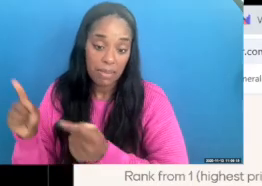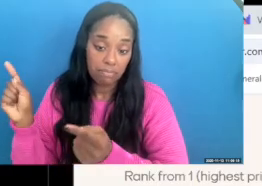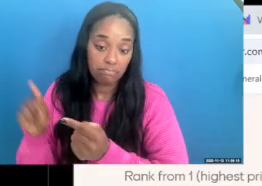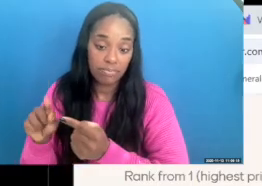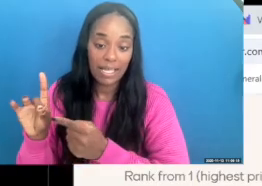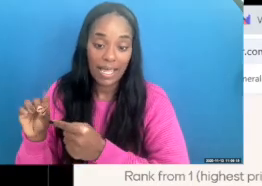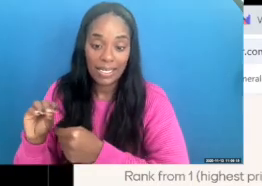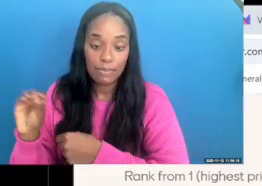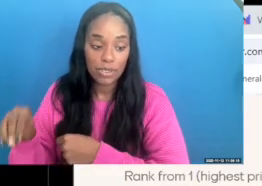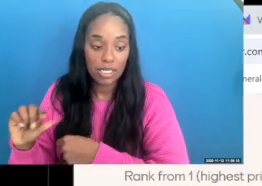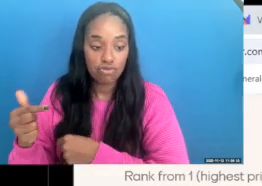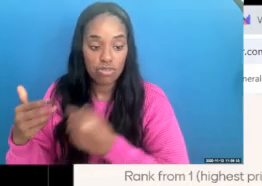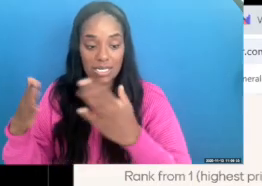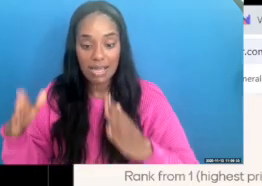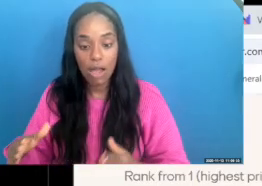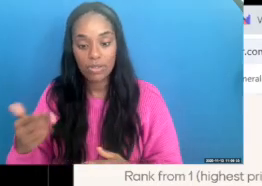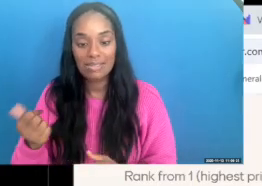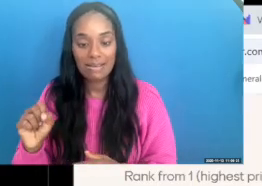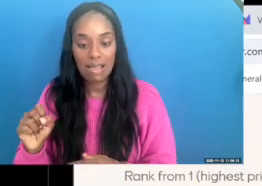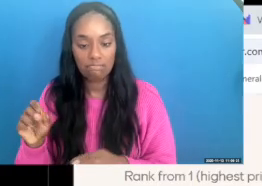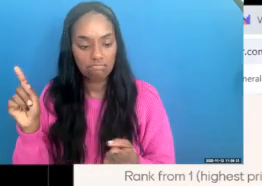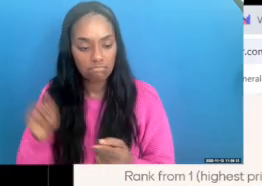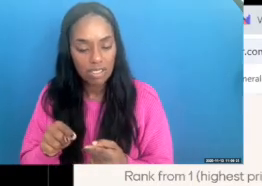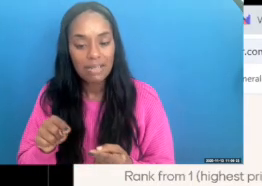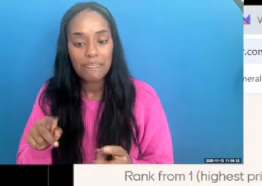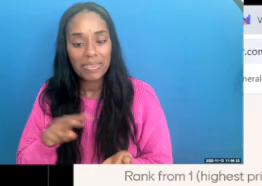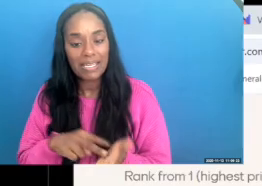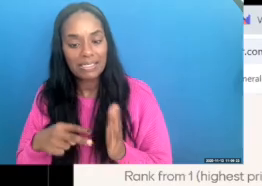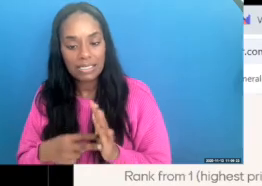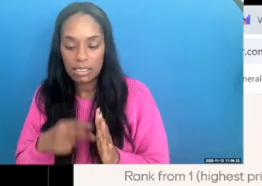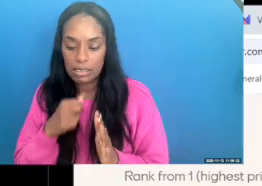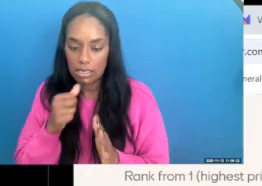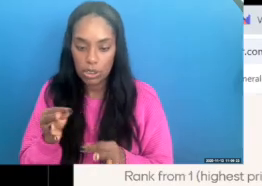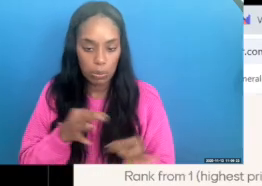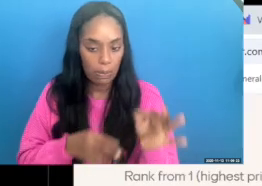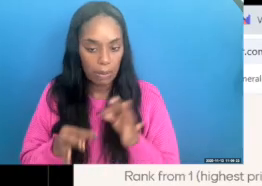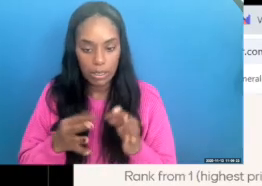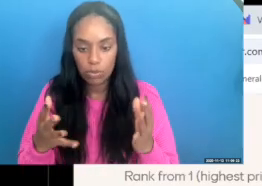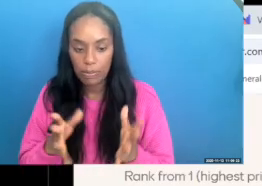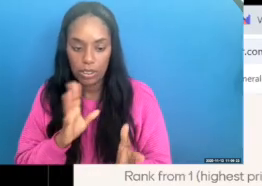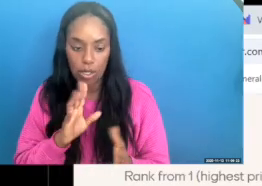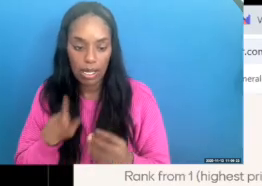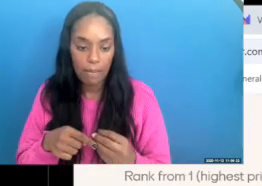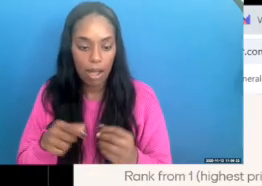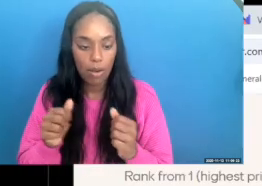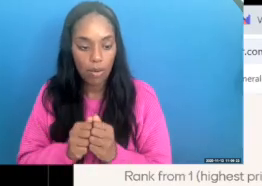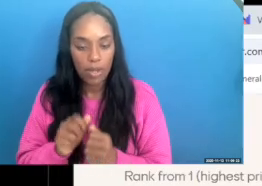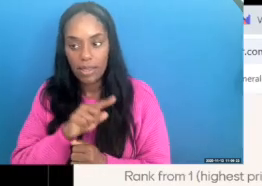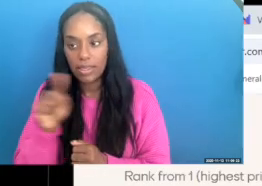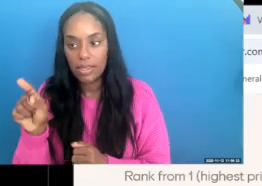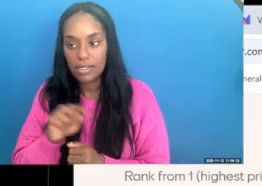that can be an 80% greenhouse gas reduction. So this is not intended to